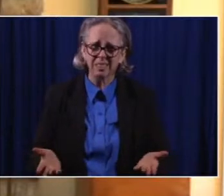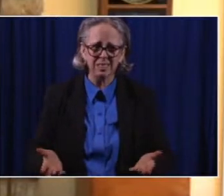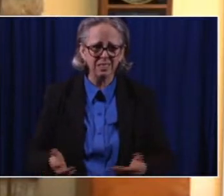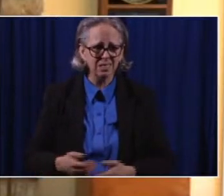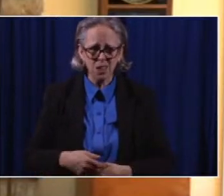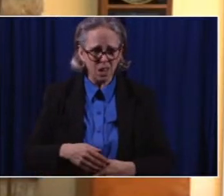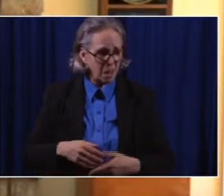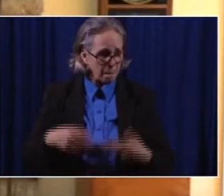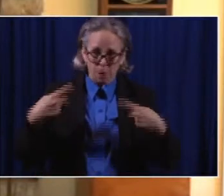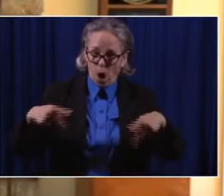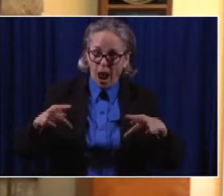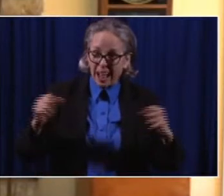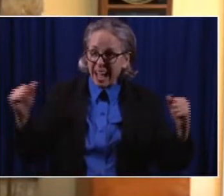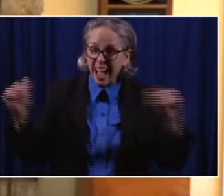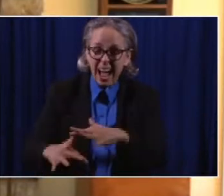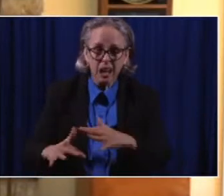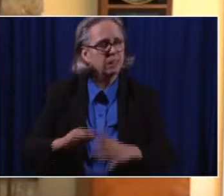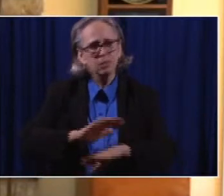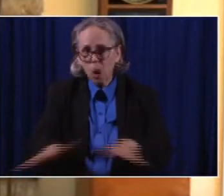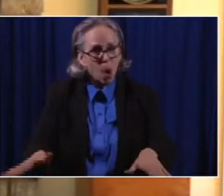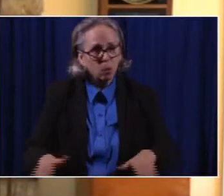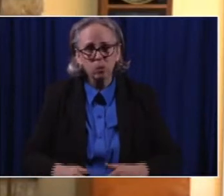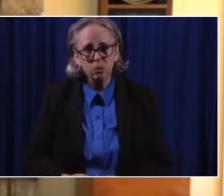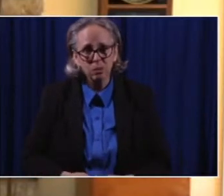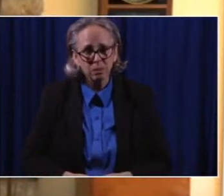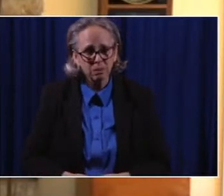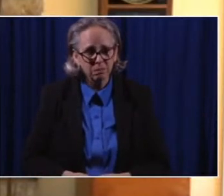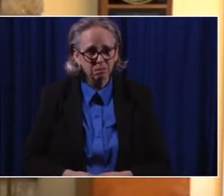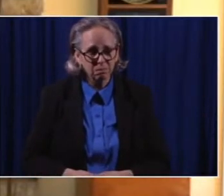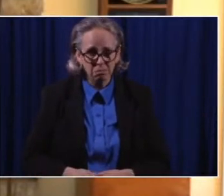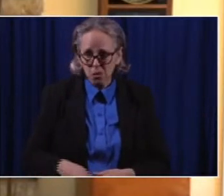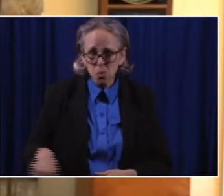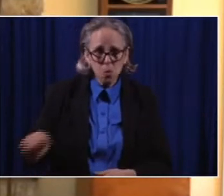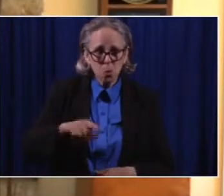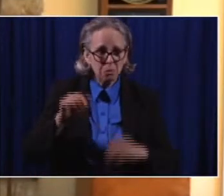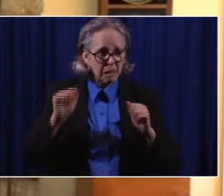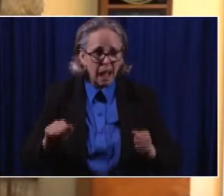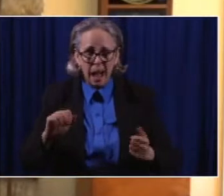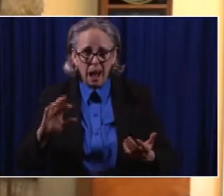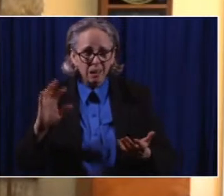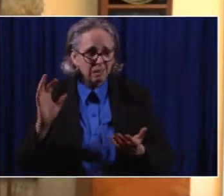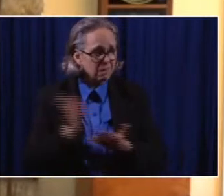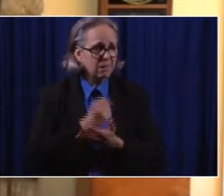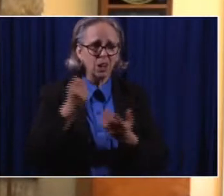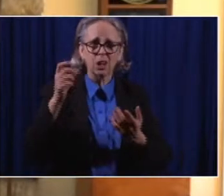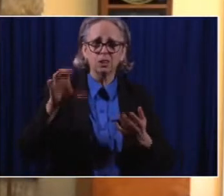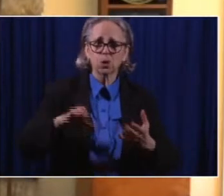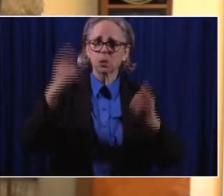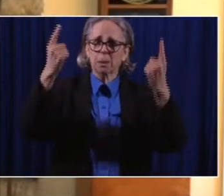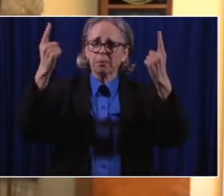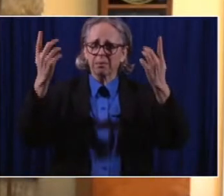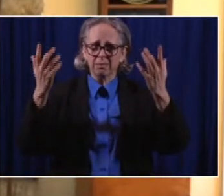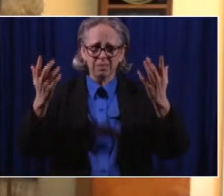These are things that we can do now, and we will see pretty quick results. We can do that.